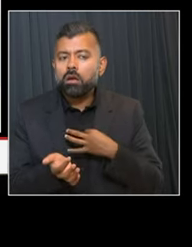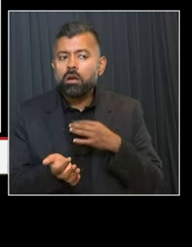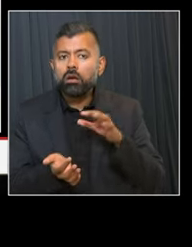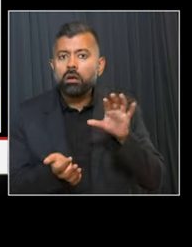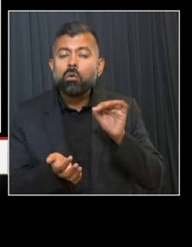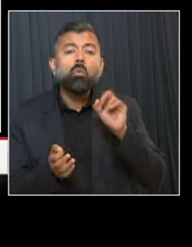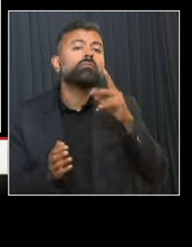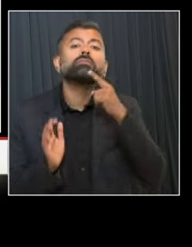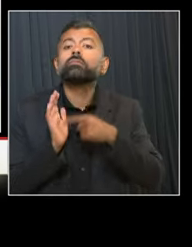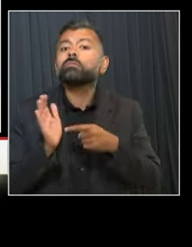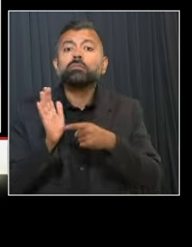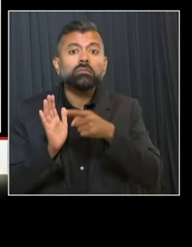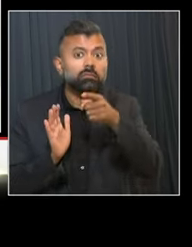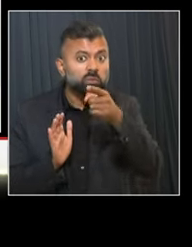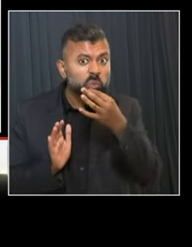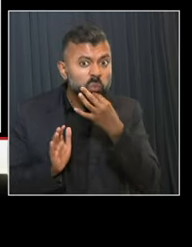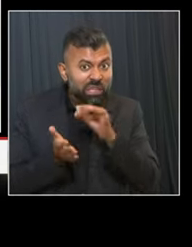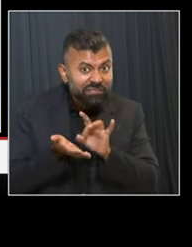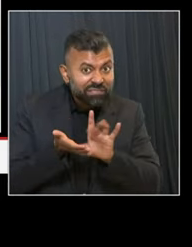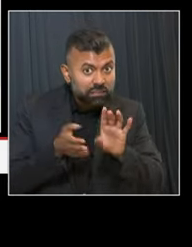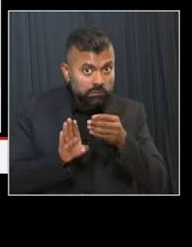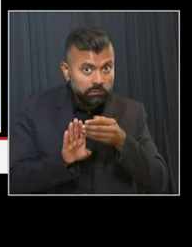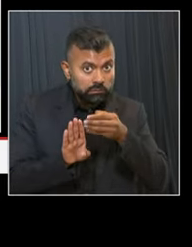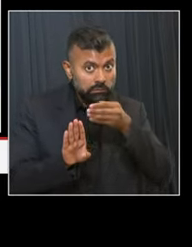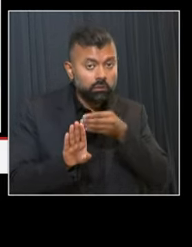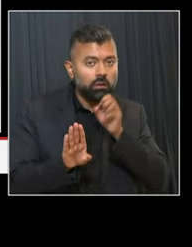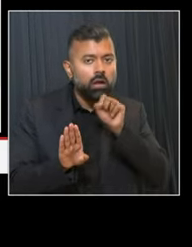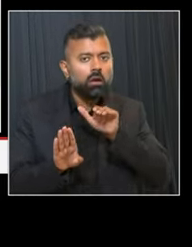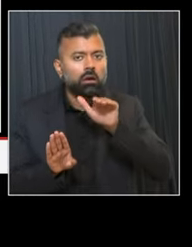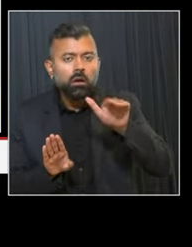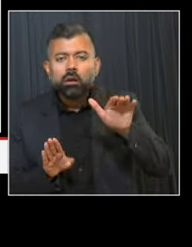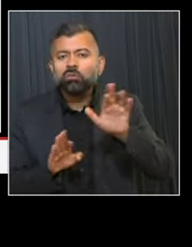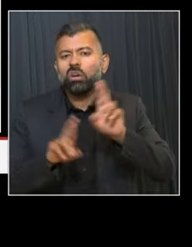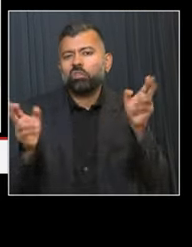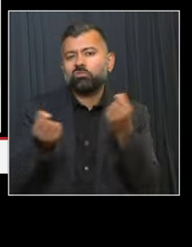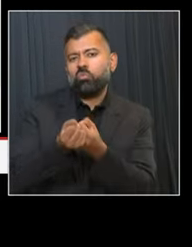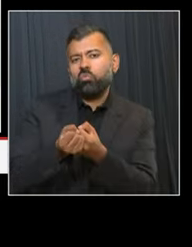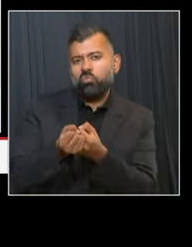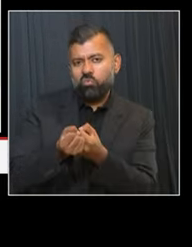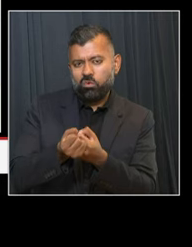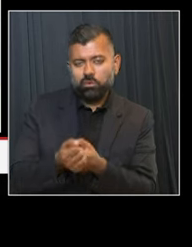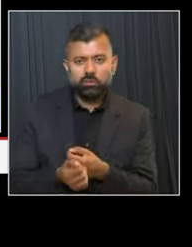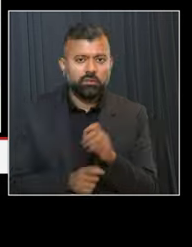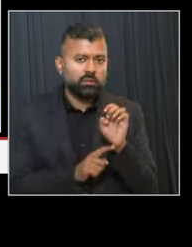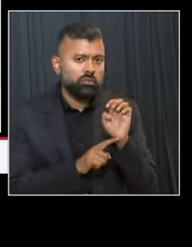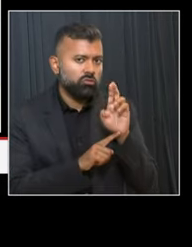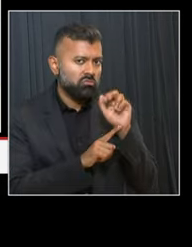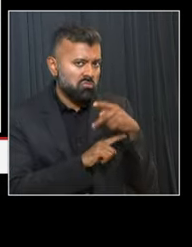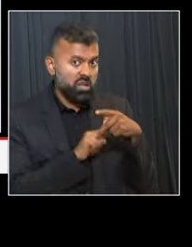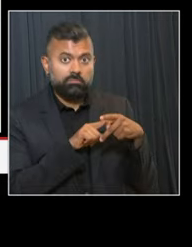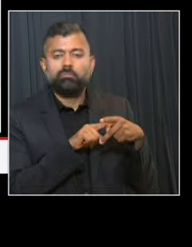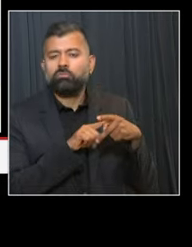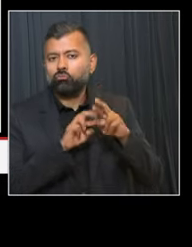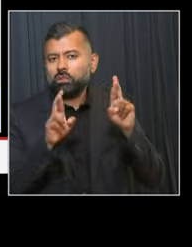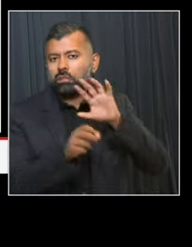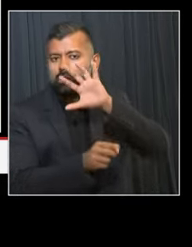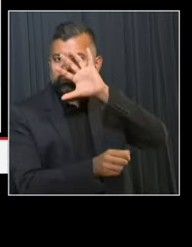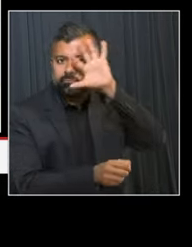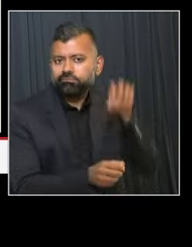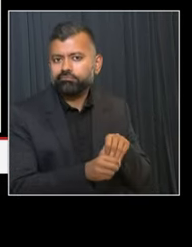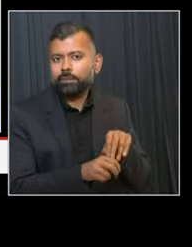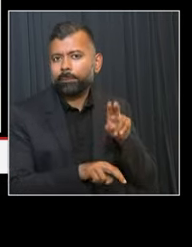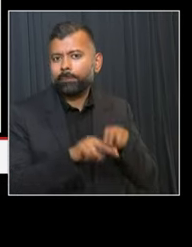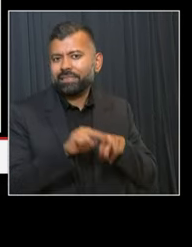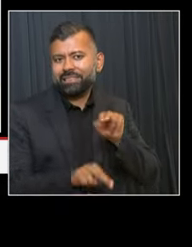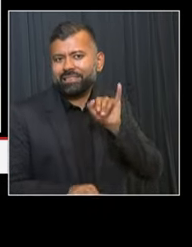was the only tool for a long time, but it got to people too late. We're trying to invest in other tools that are farther upstream so that we